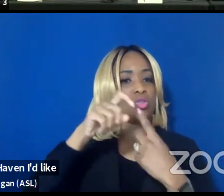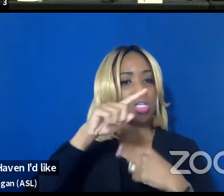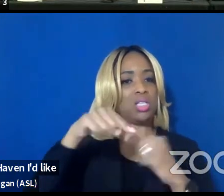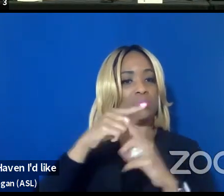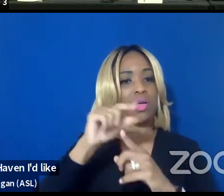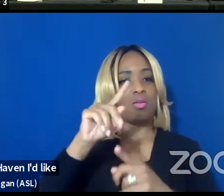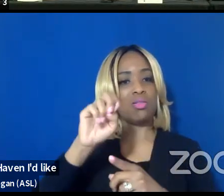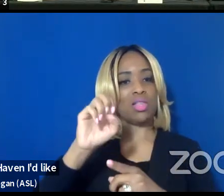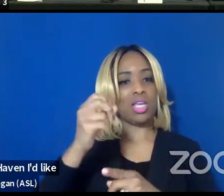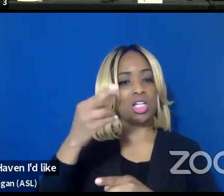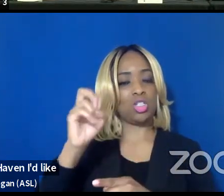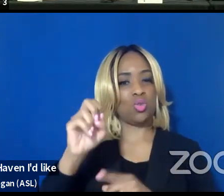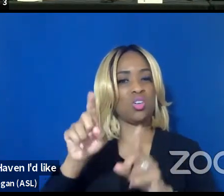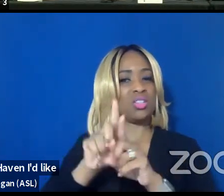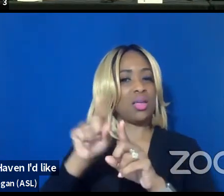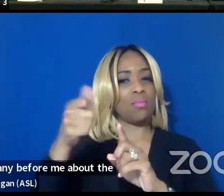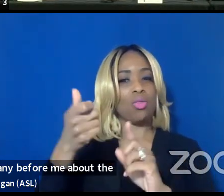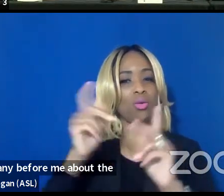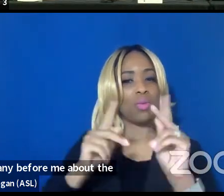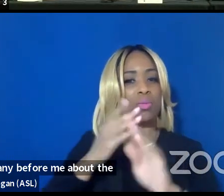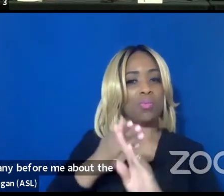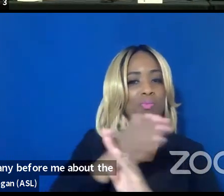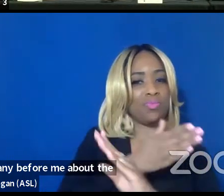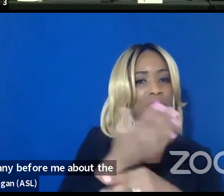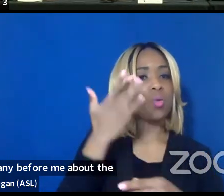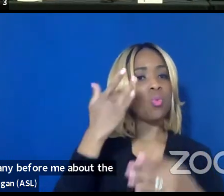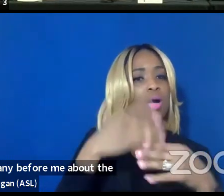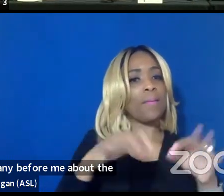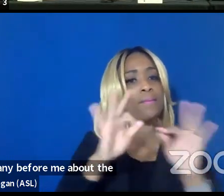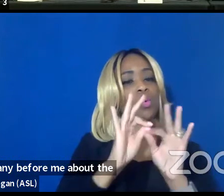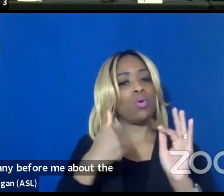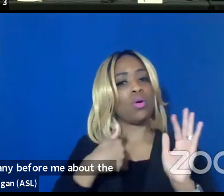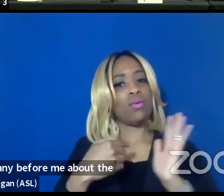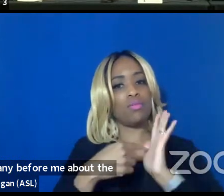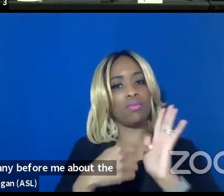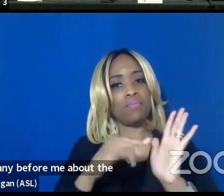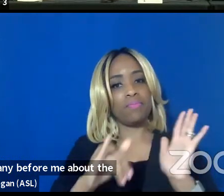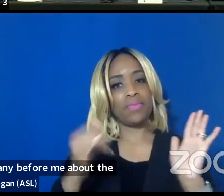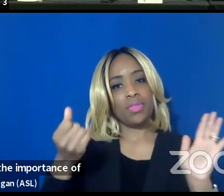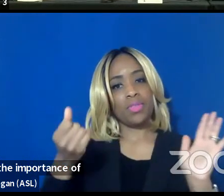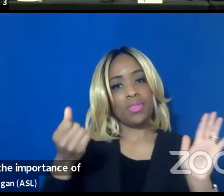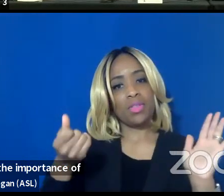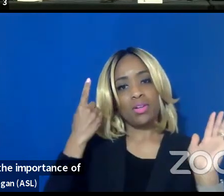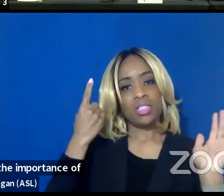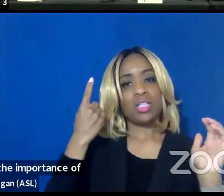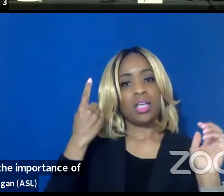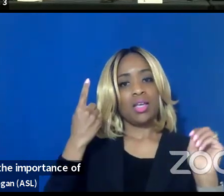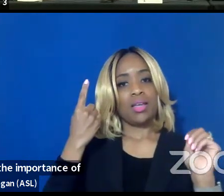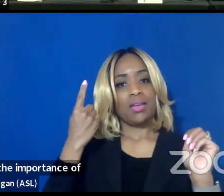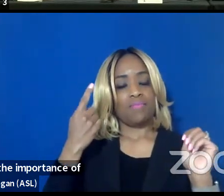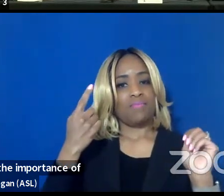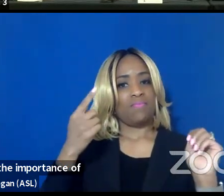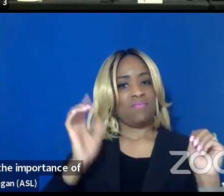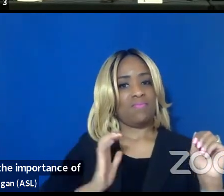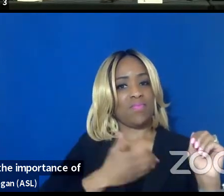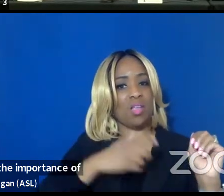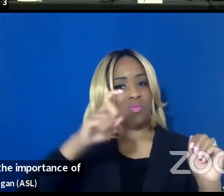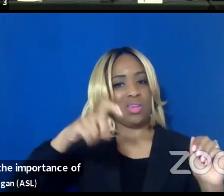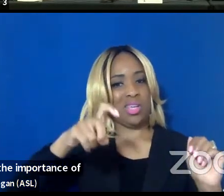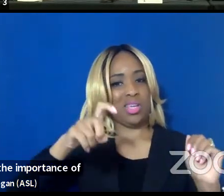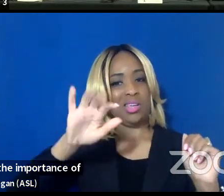lakeshore communities and the importance of having representation that understands the needs